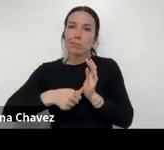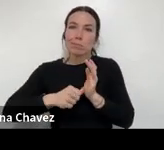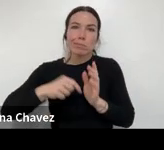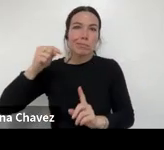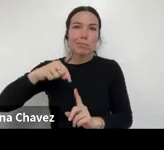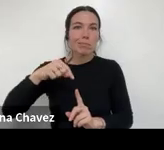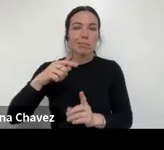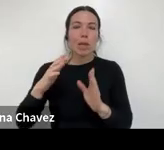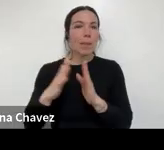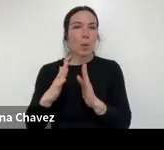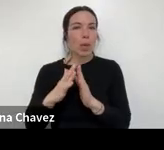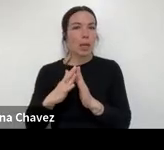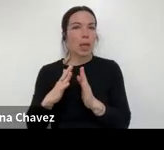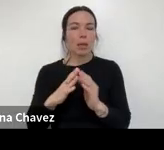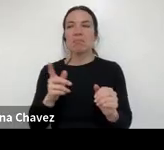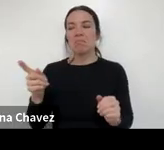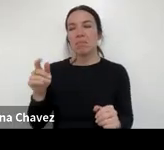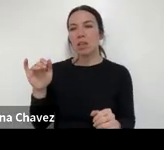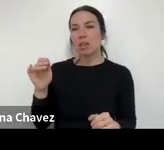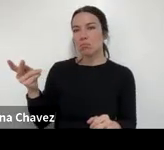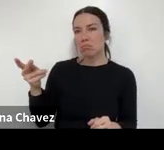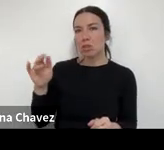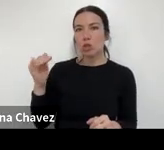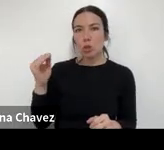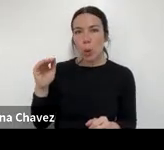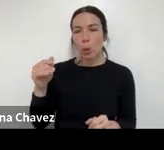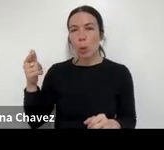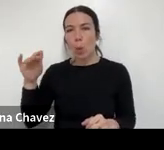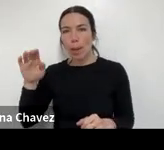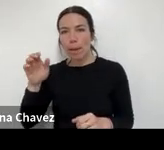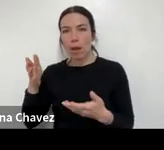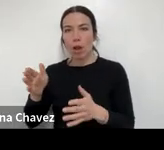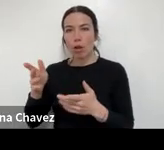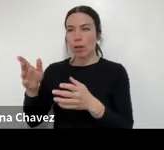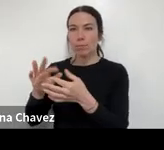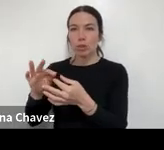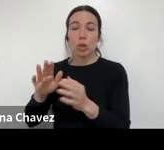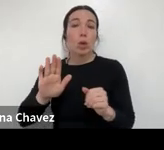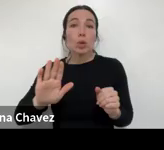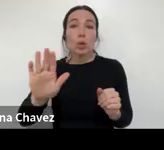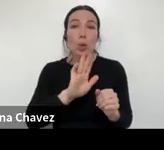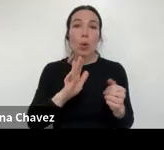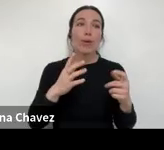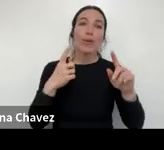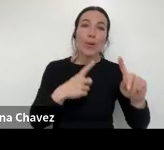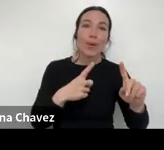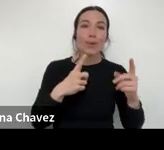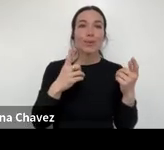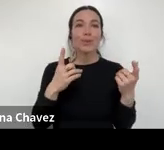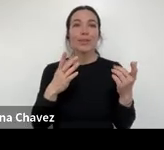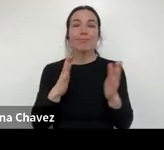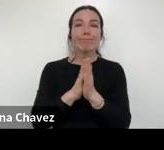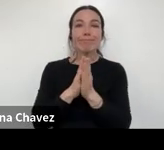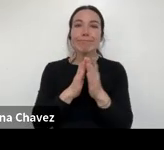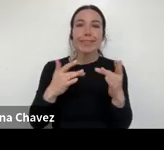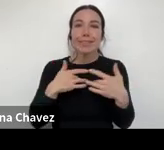here, you come with your own aims, your own energy, motivation, and objectives. So you come as